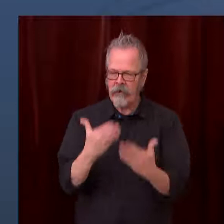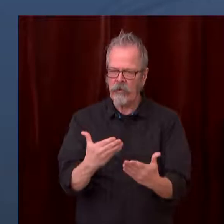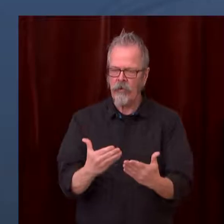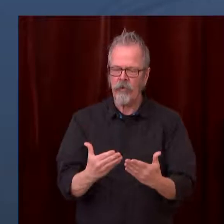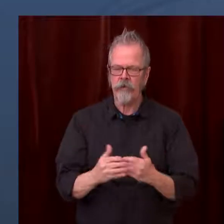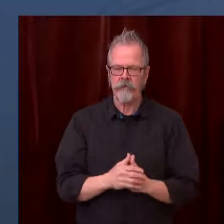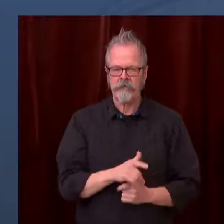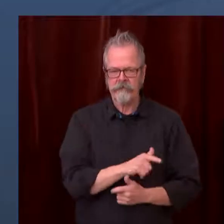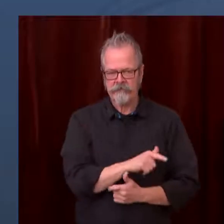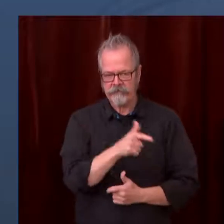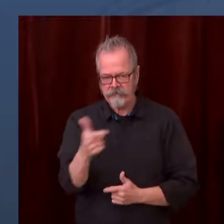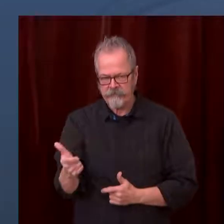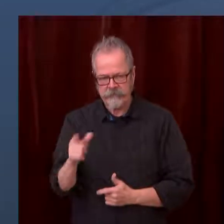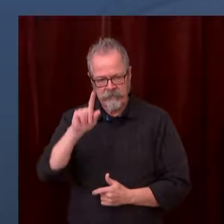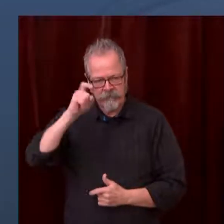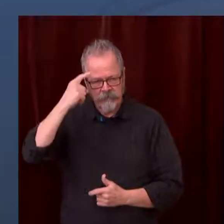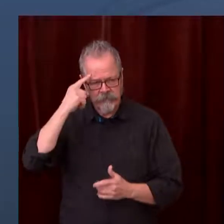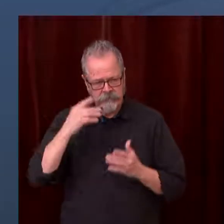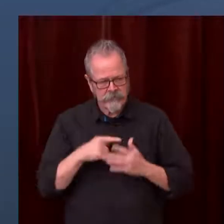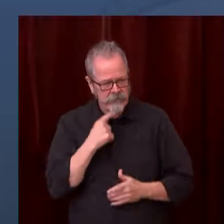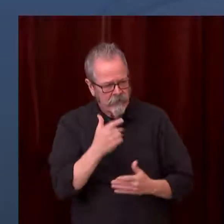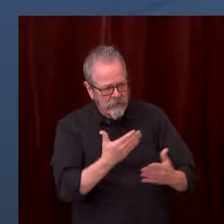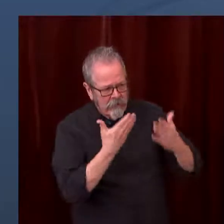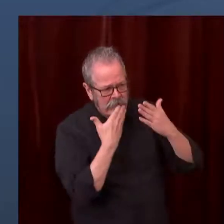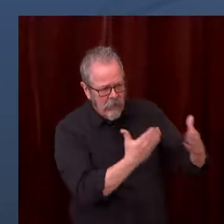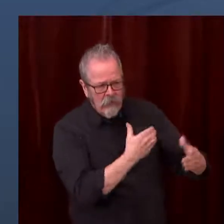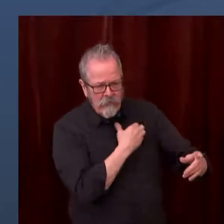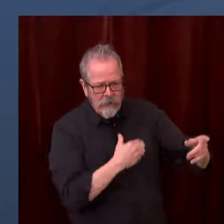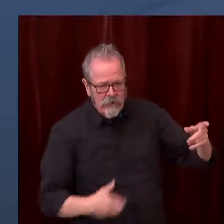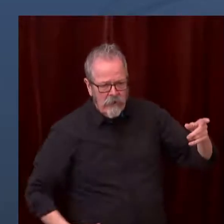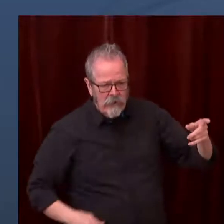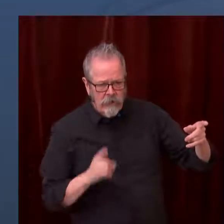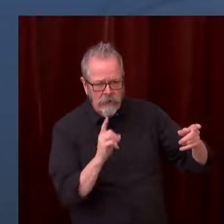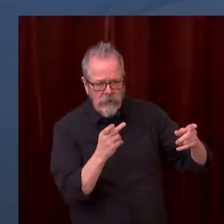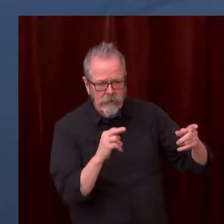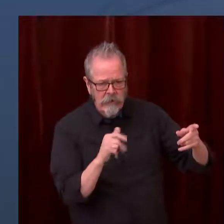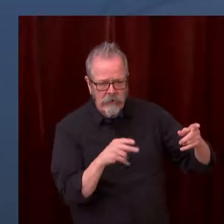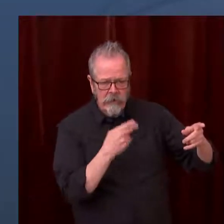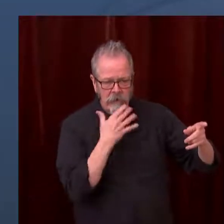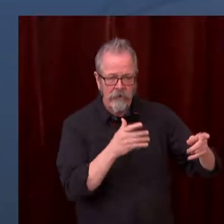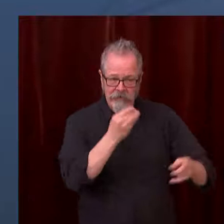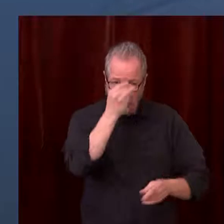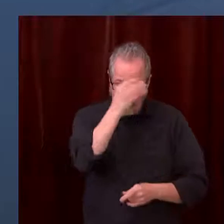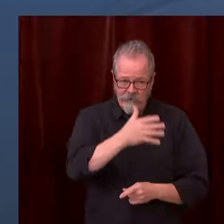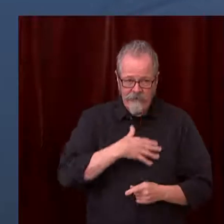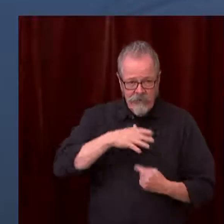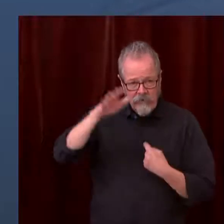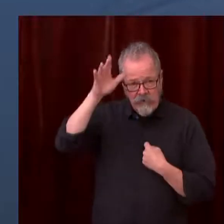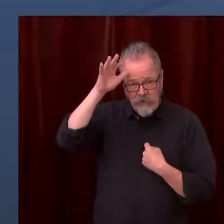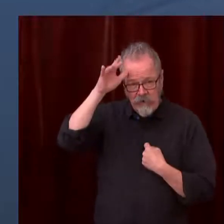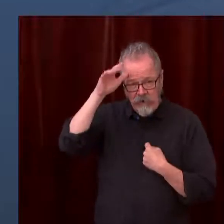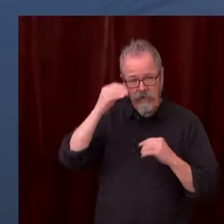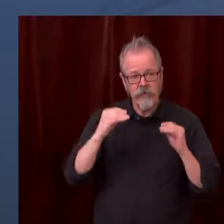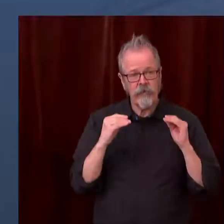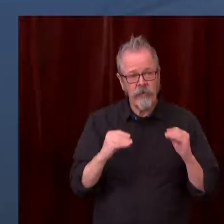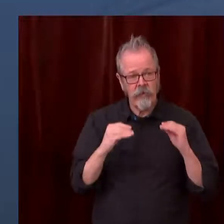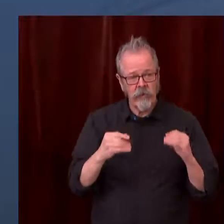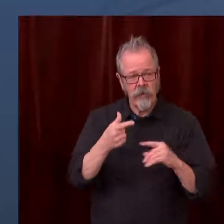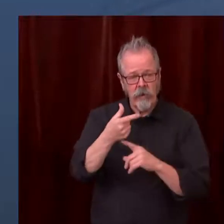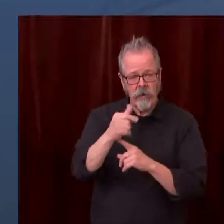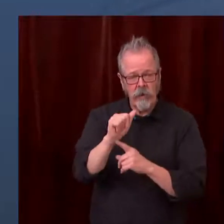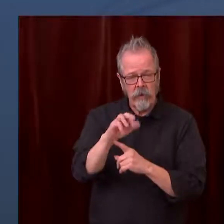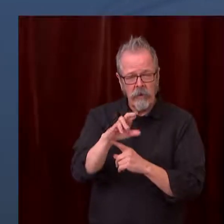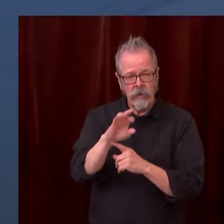of Seattle, what they've done educationally. My dad taught at Garfield and South. Trudy and I went to Ingram High School, and we look forward to good things